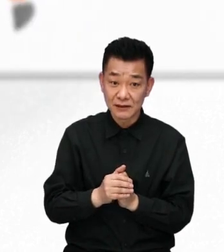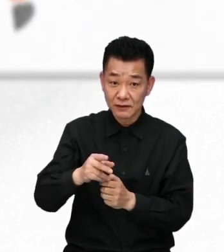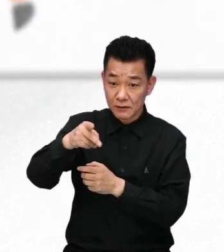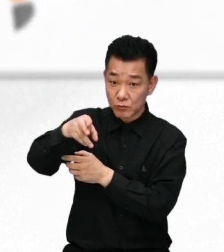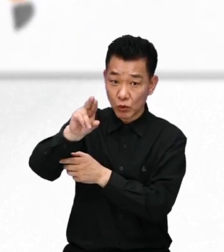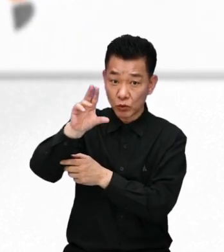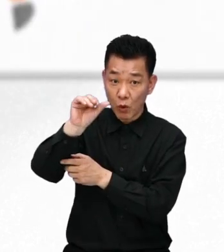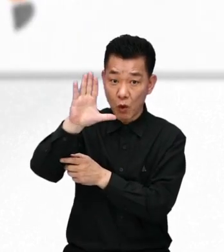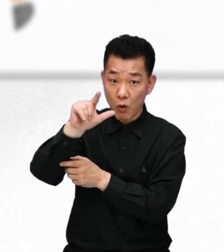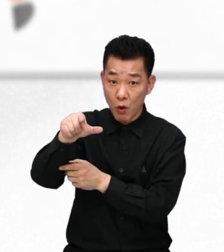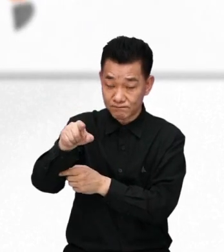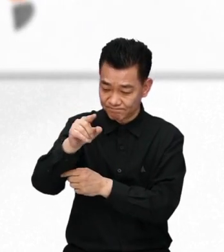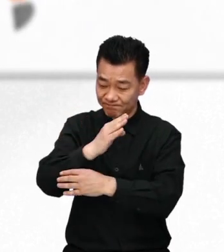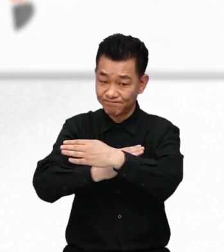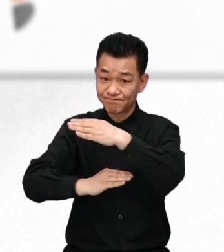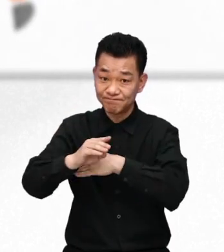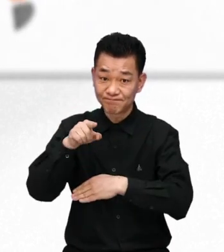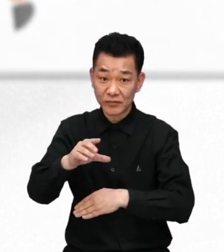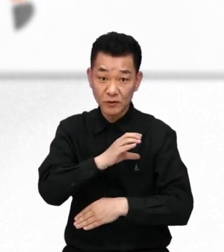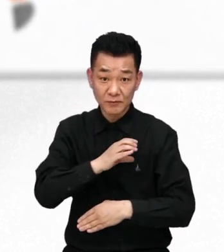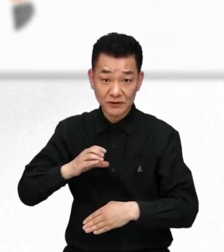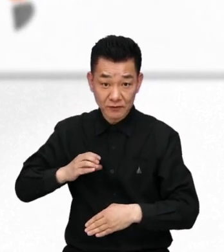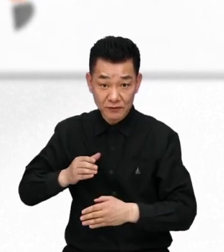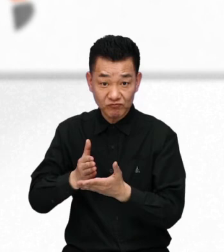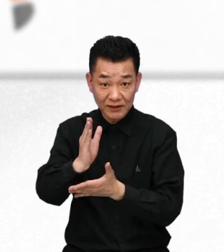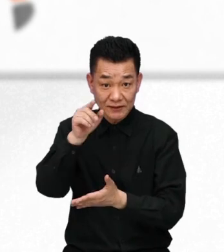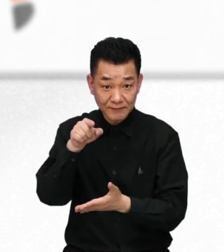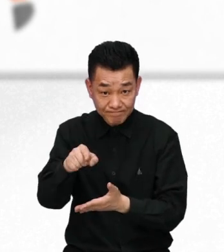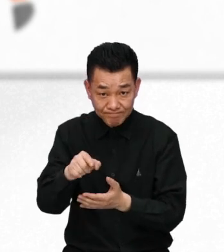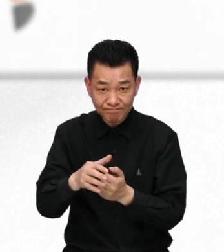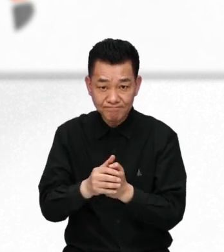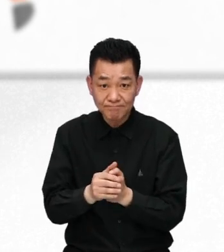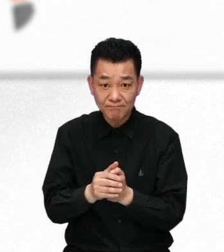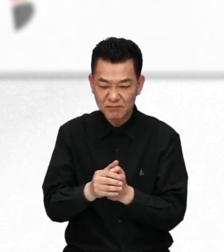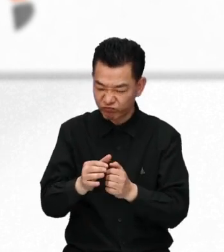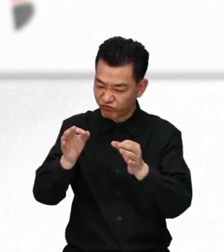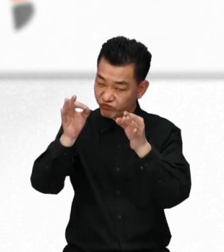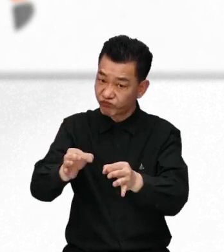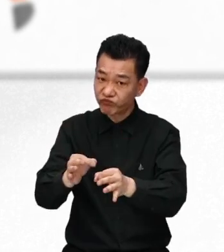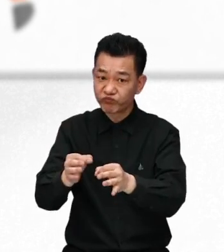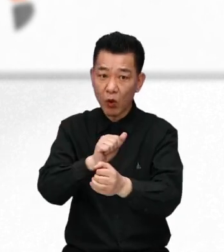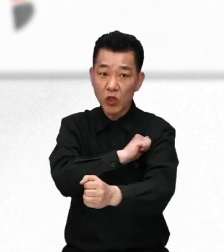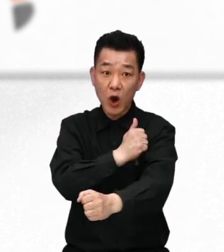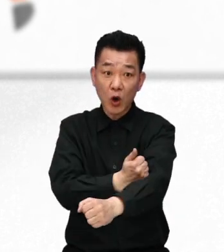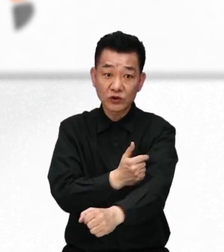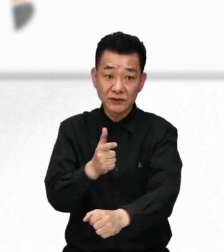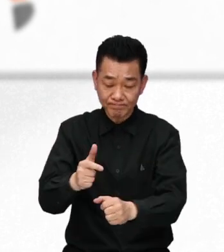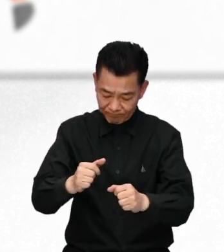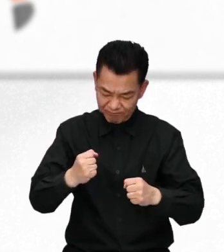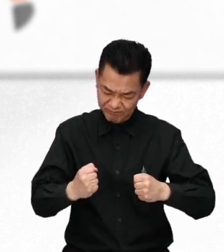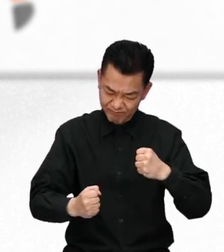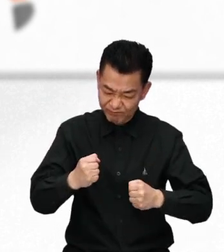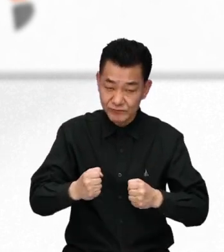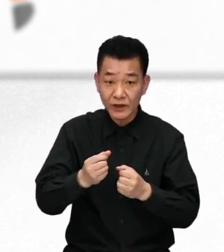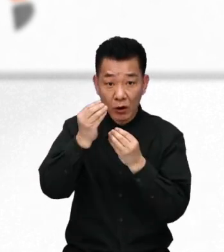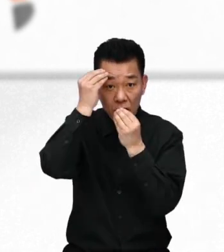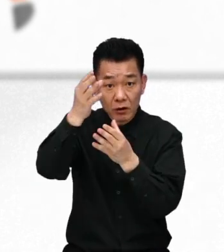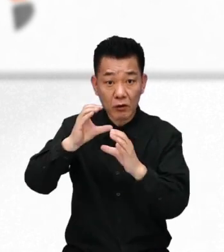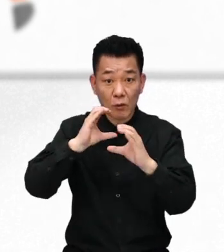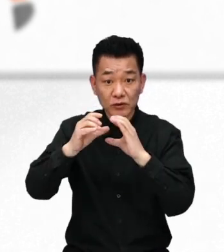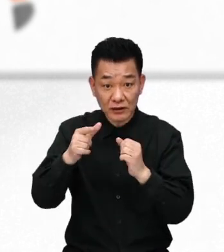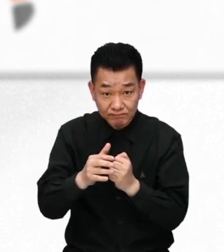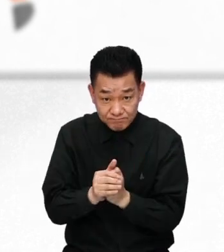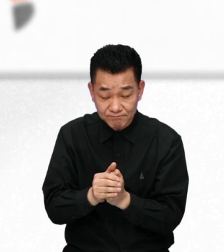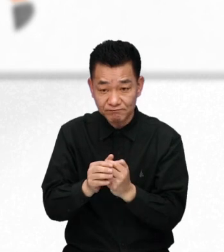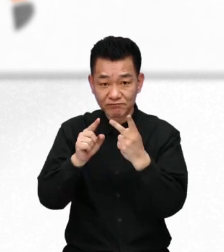The optional protocol consists of 18 articles concerning content such as the authority of the Committee on the Rights of